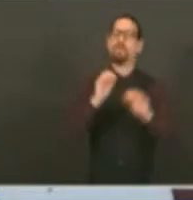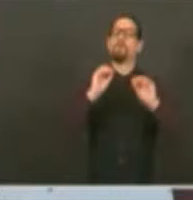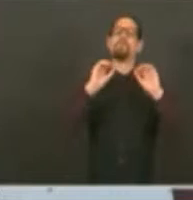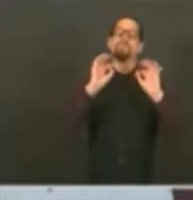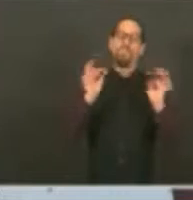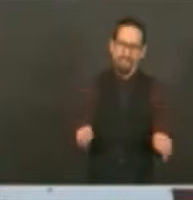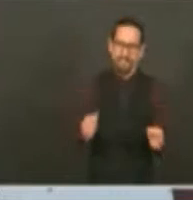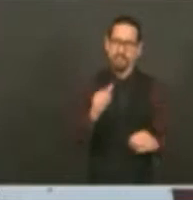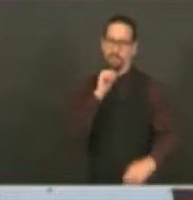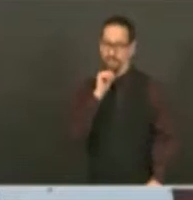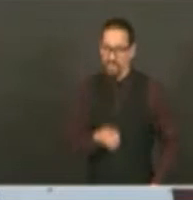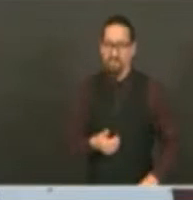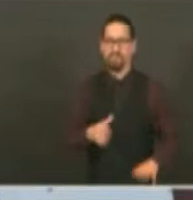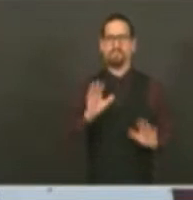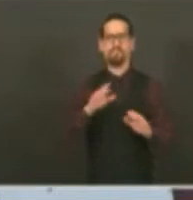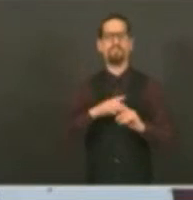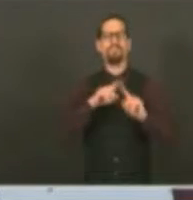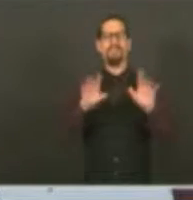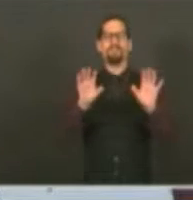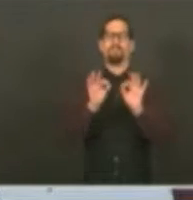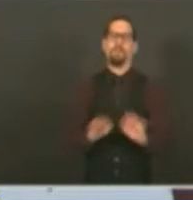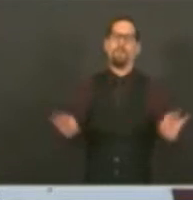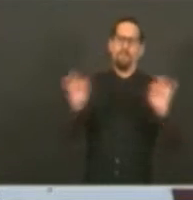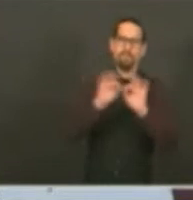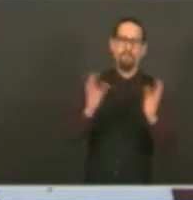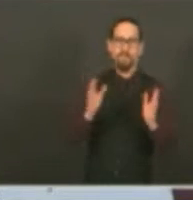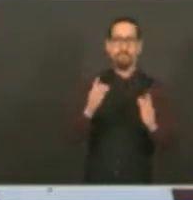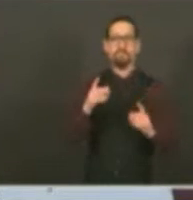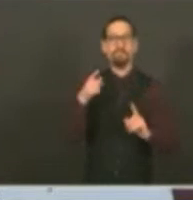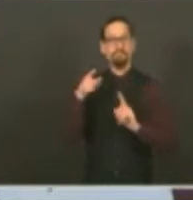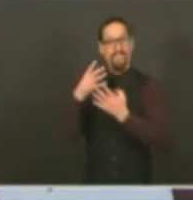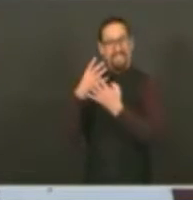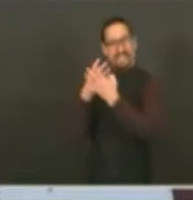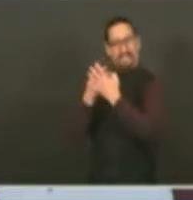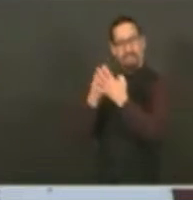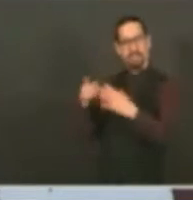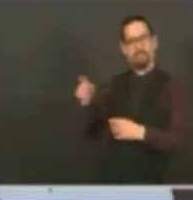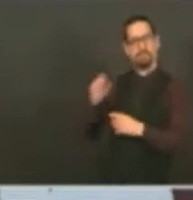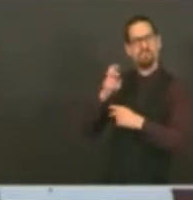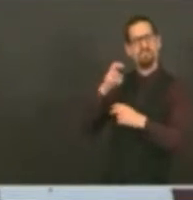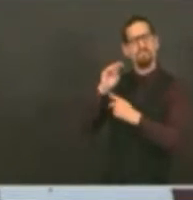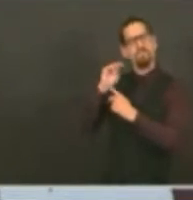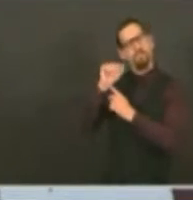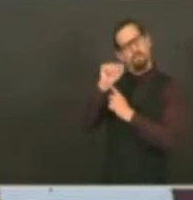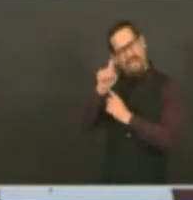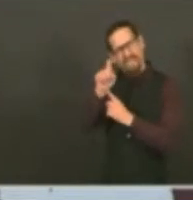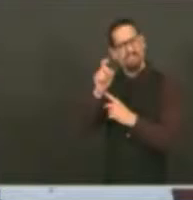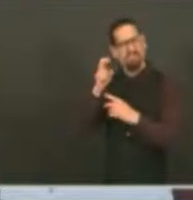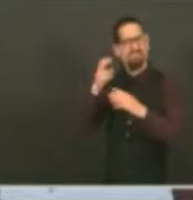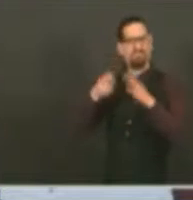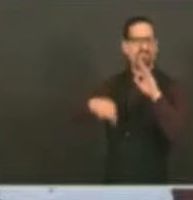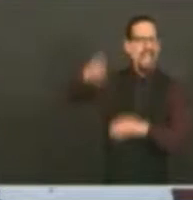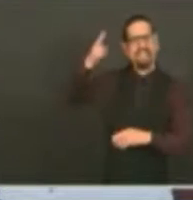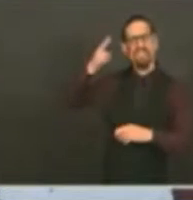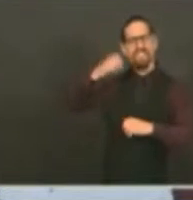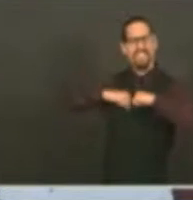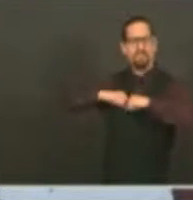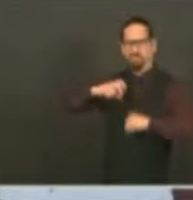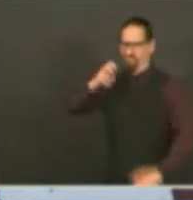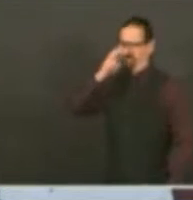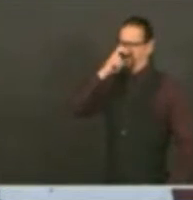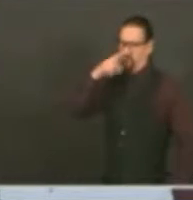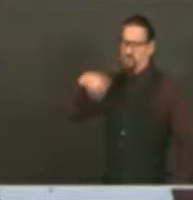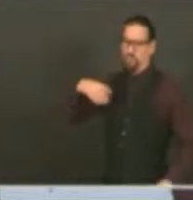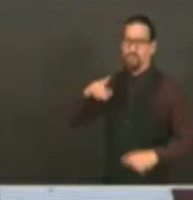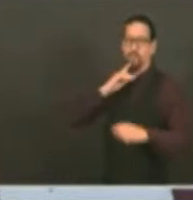dealing with max security here. So earlier in the pandemic, I did work with the courts. The courts have the